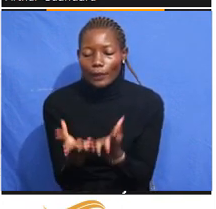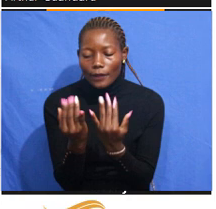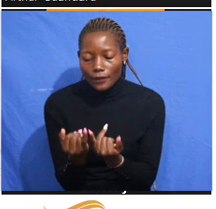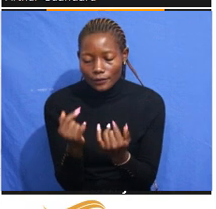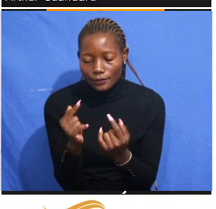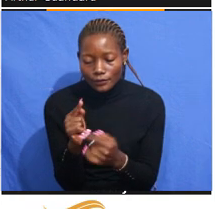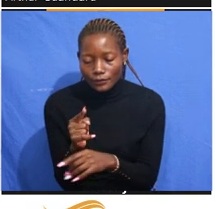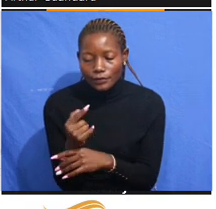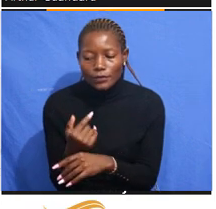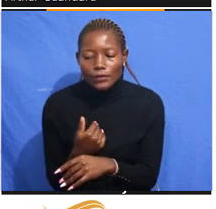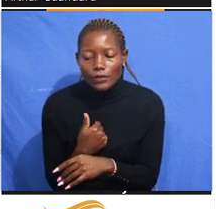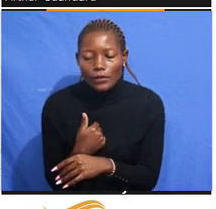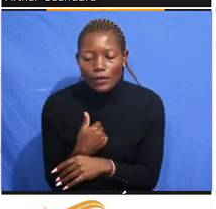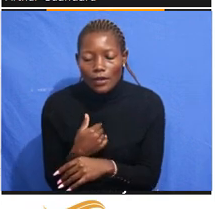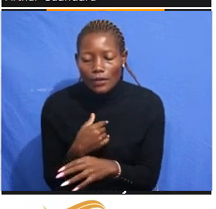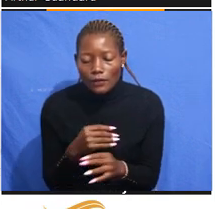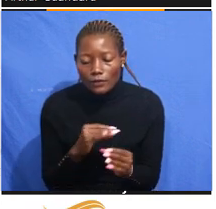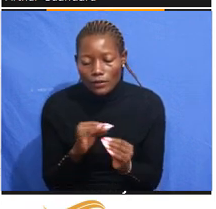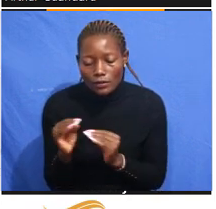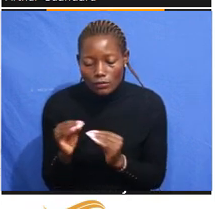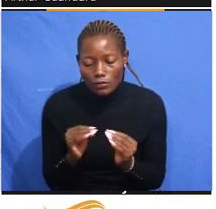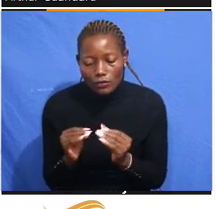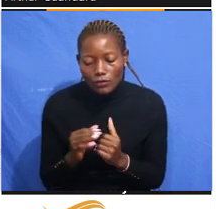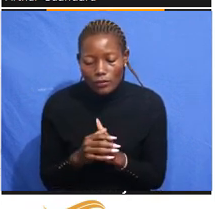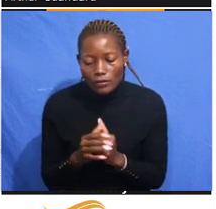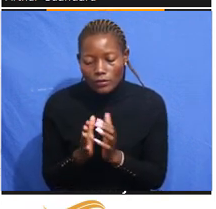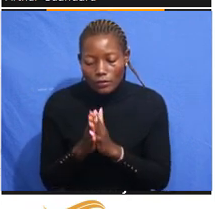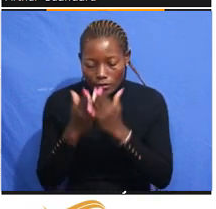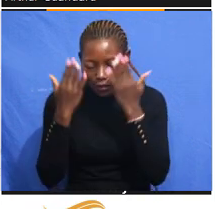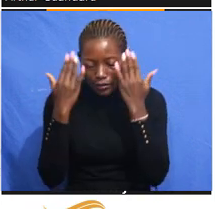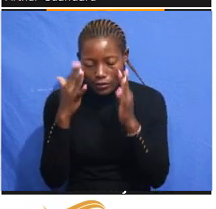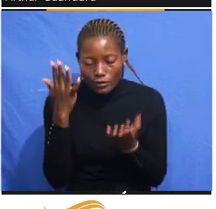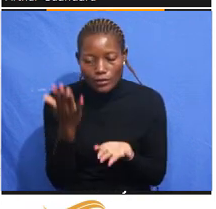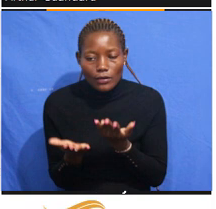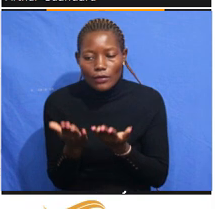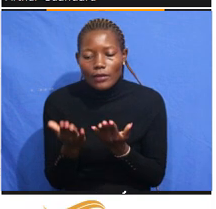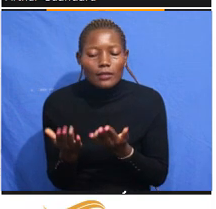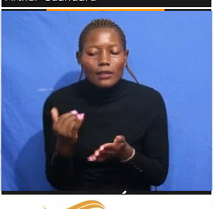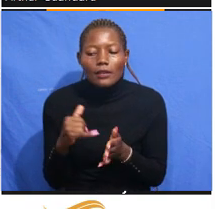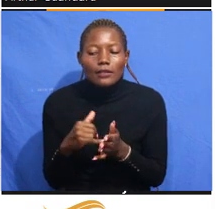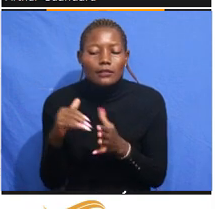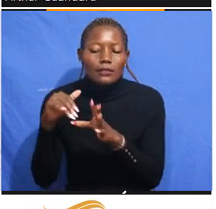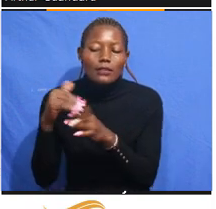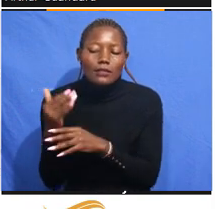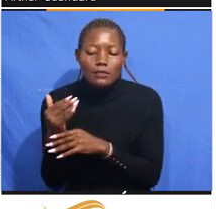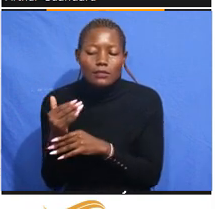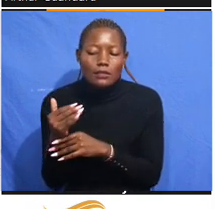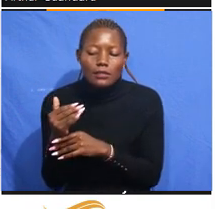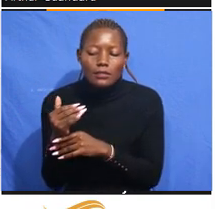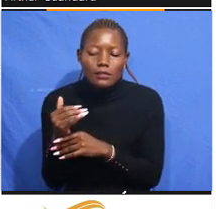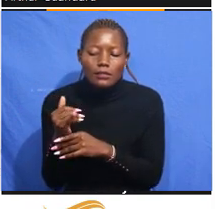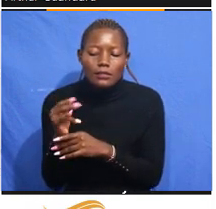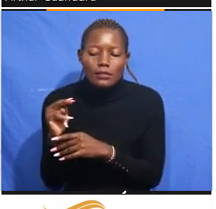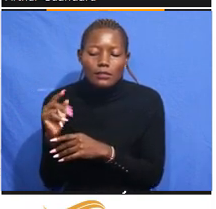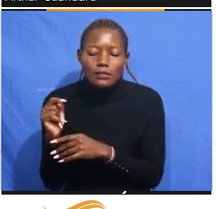and I don't know whether it's the external intercostals that